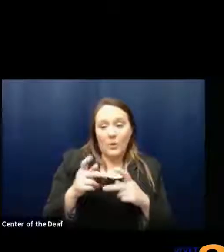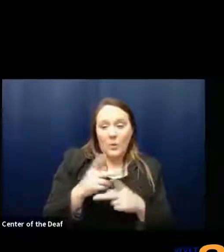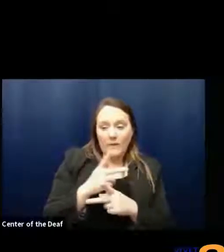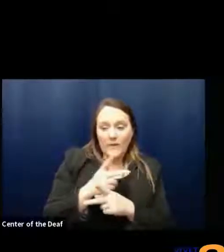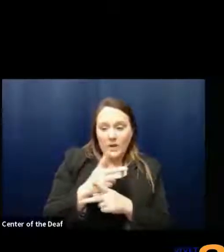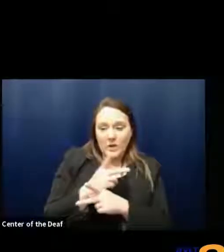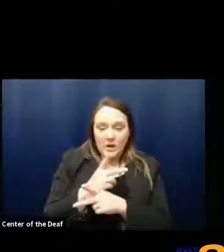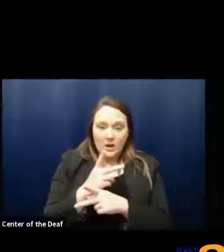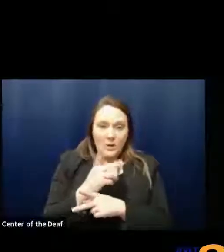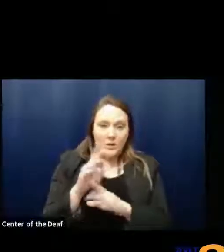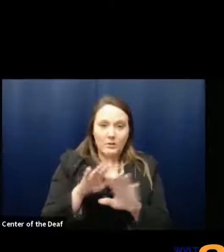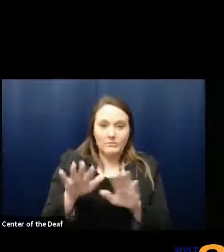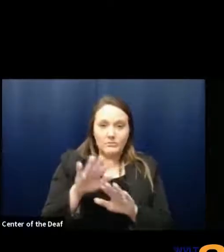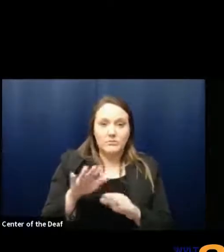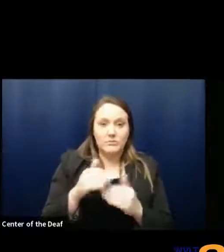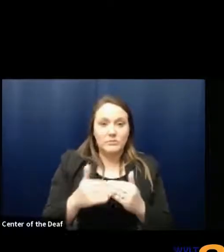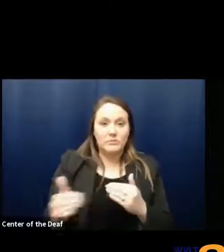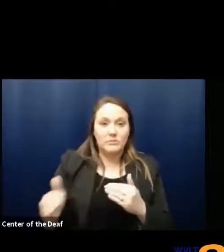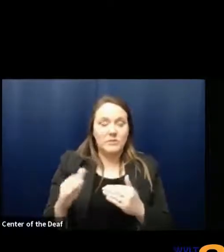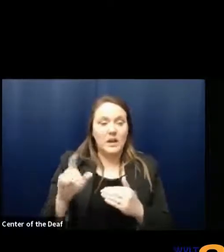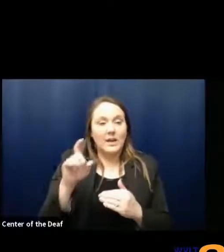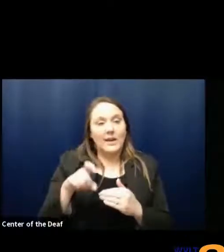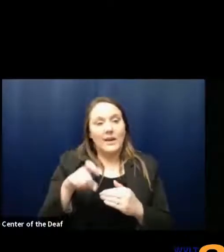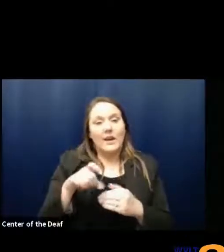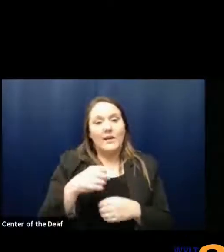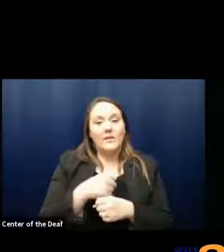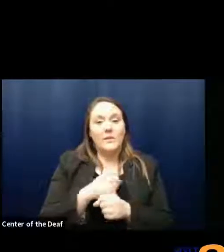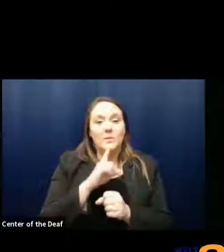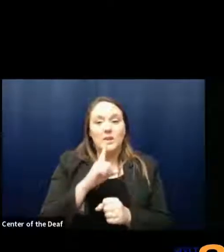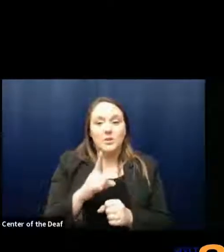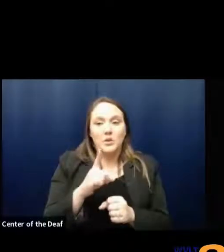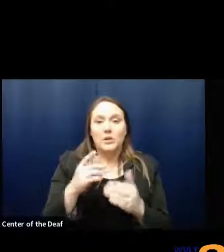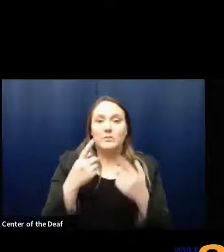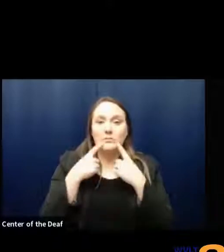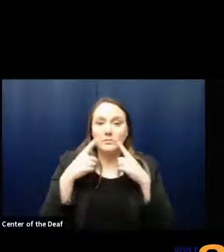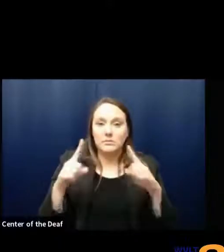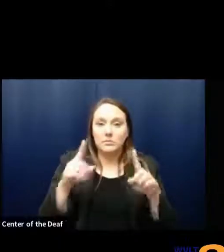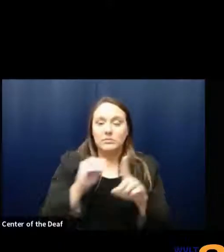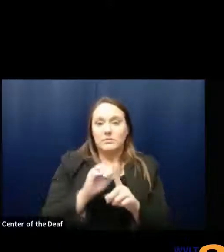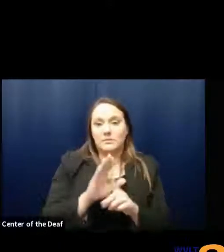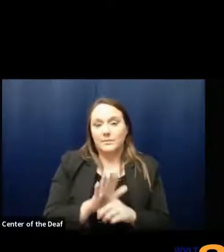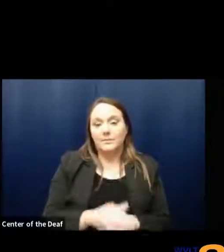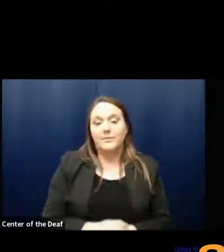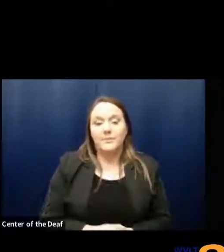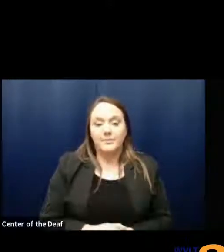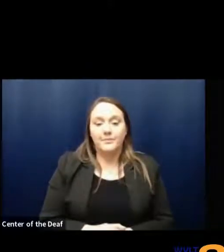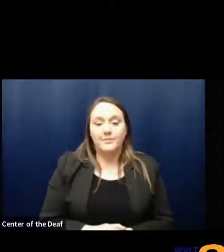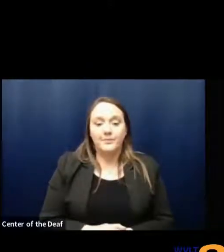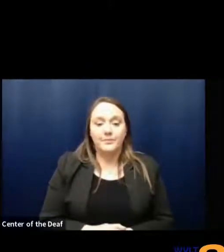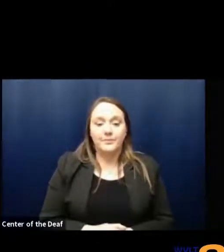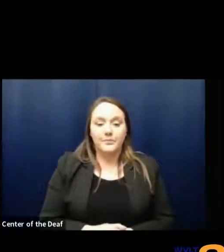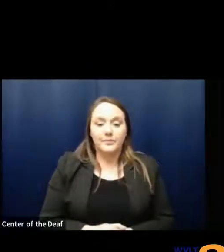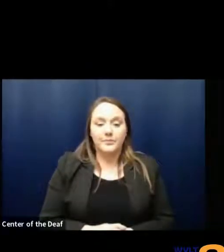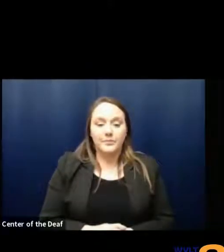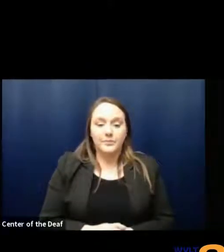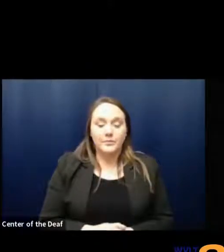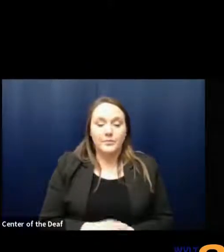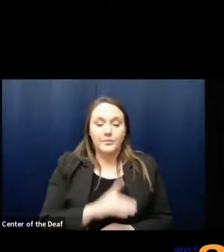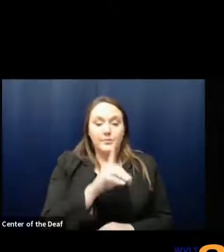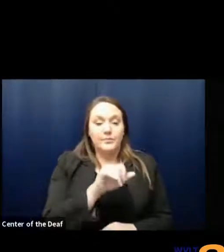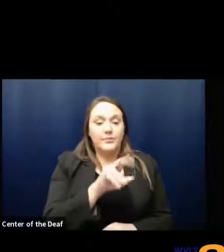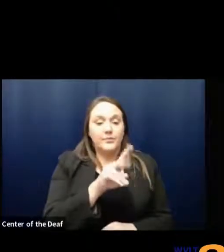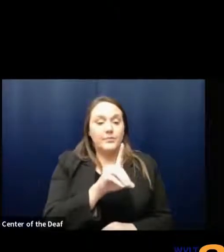forward. This is really about being able to have the most impact, and we're going to have to figure out what that looks like. From David Sykes